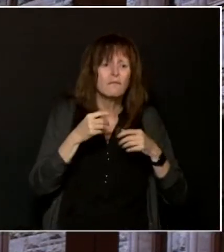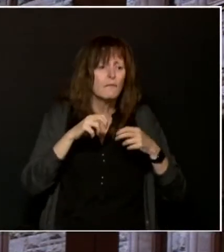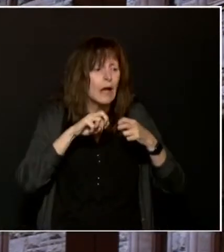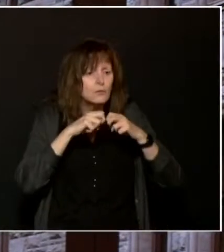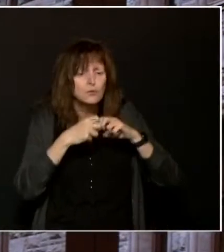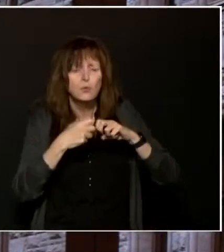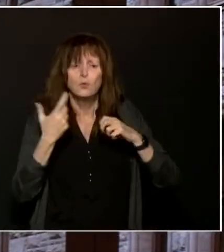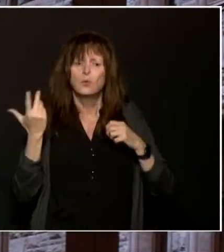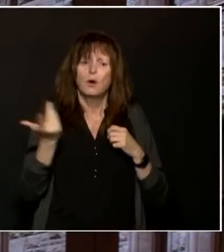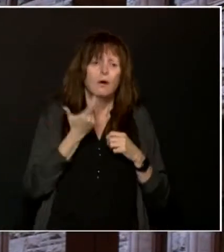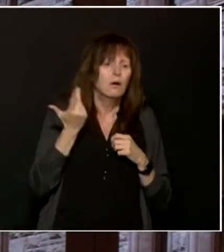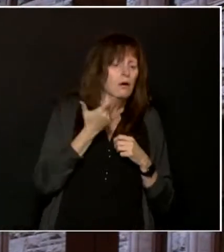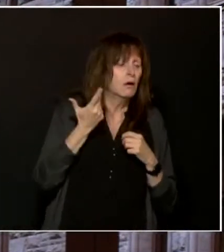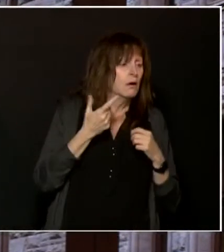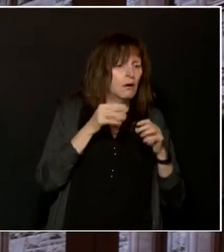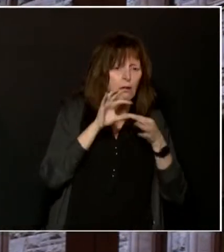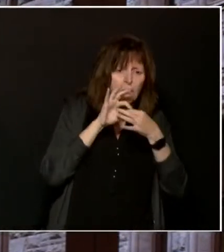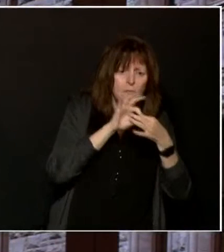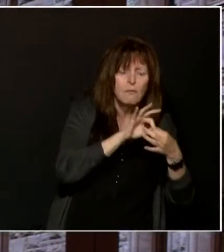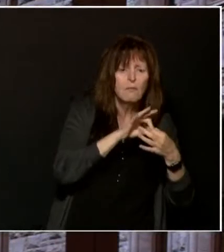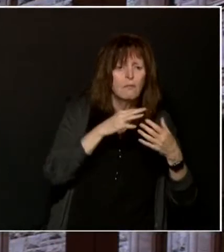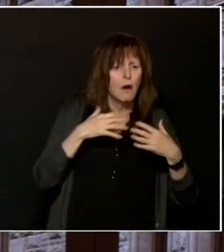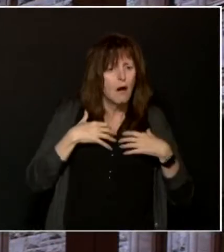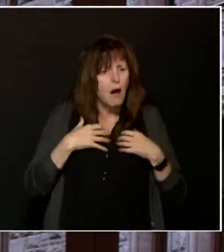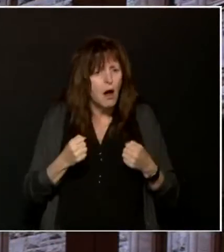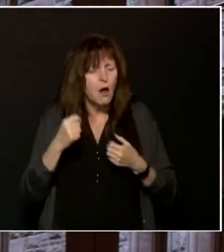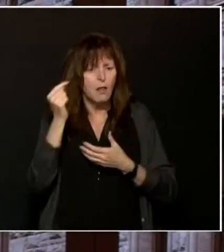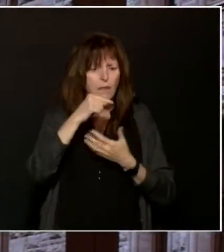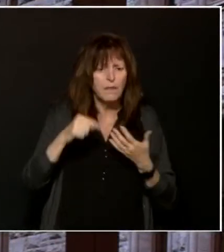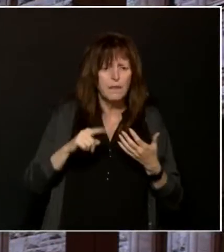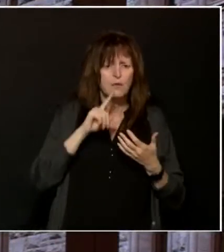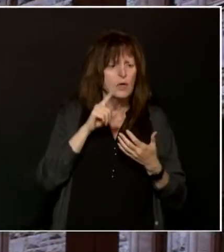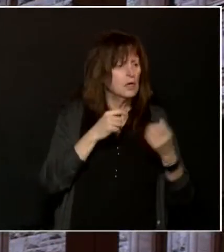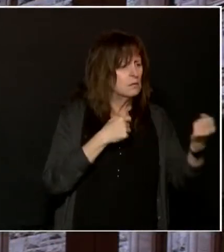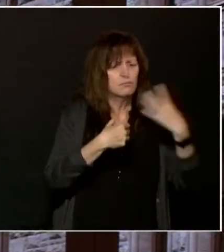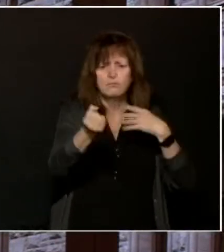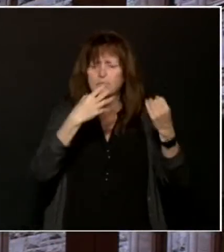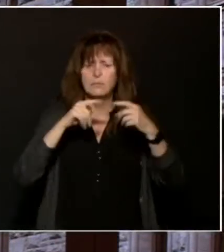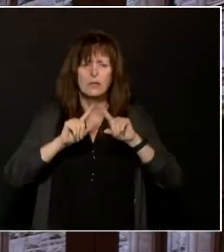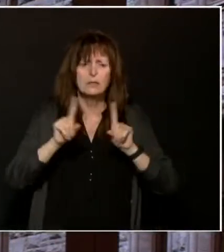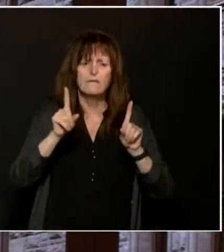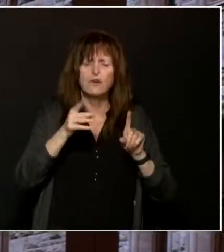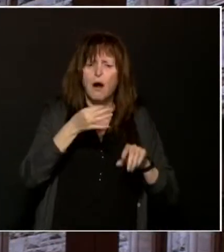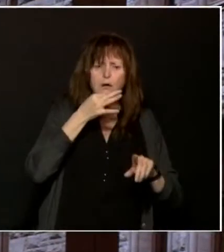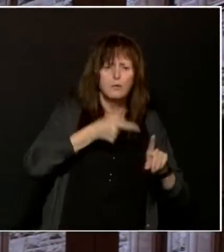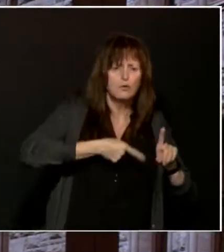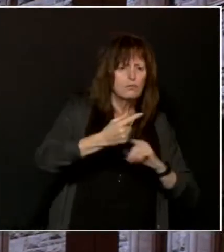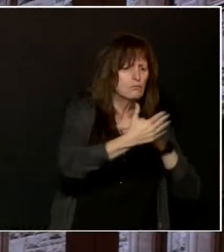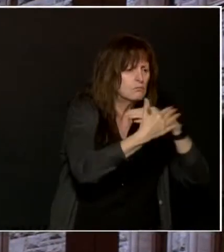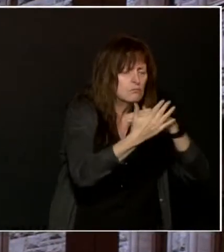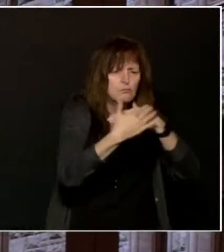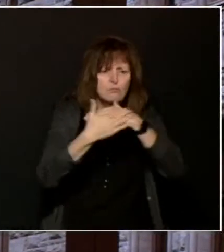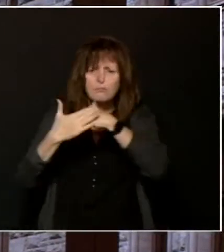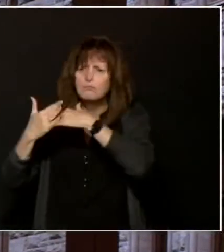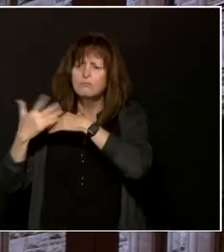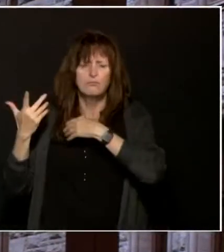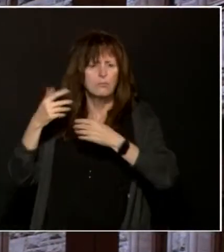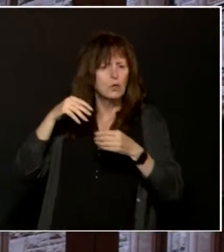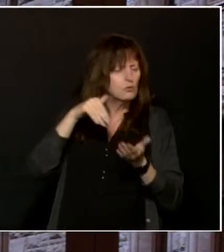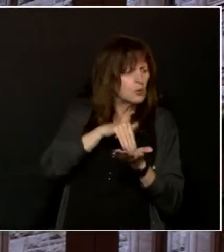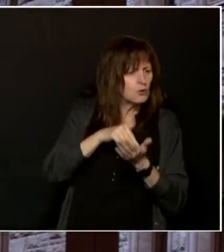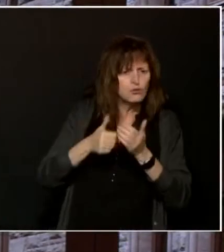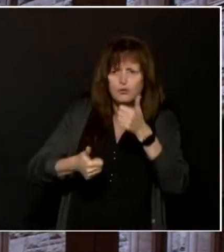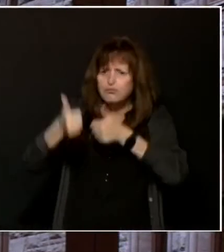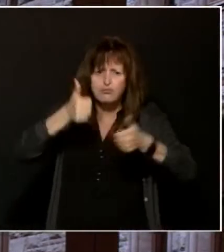been raised to my attention by different experts and by a number of my medical officers of health. I think that, as I said at that